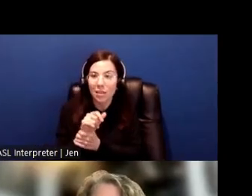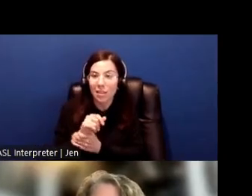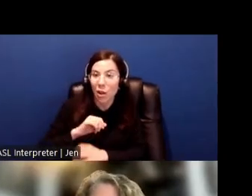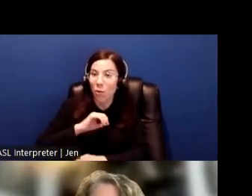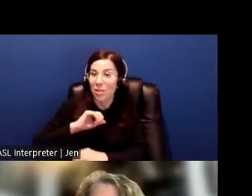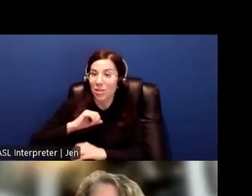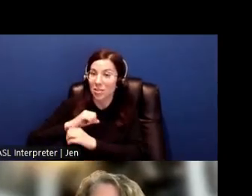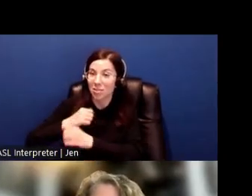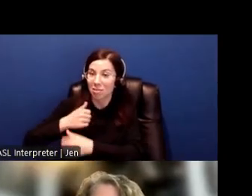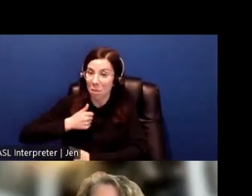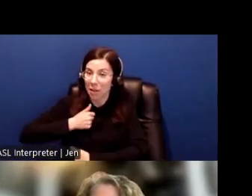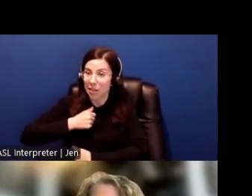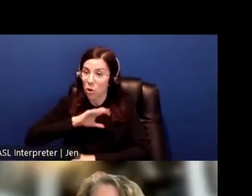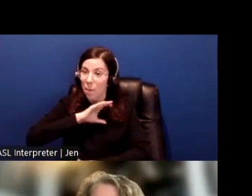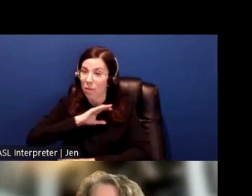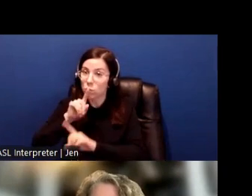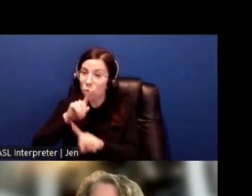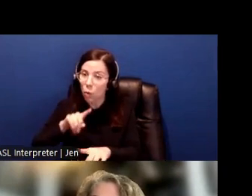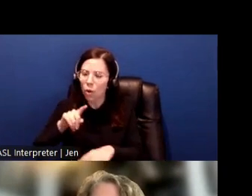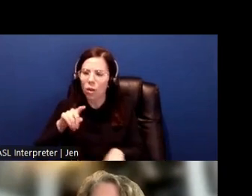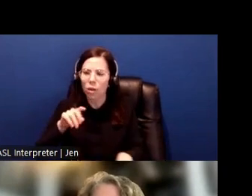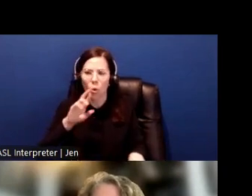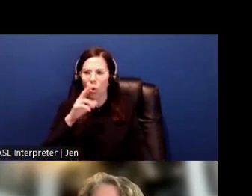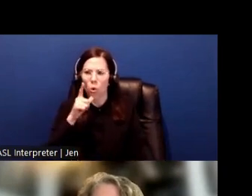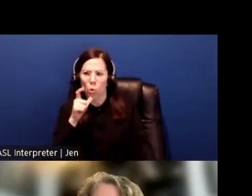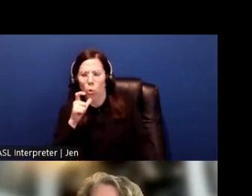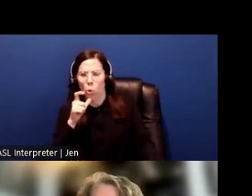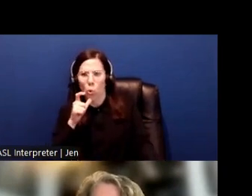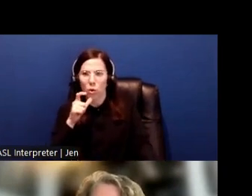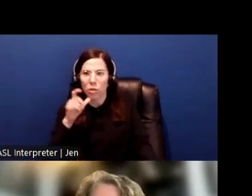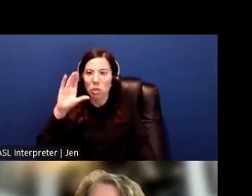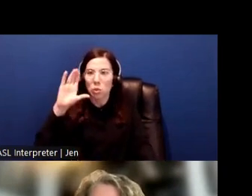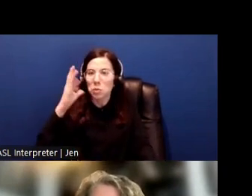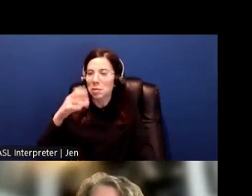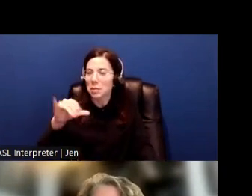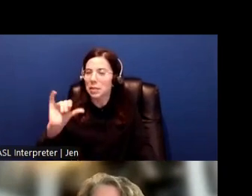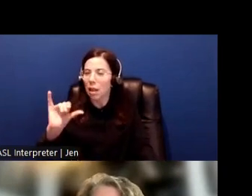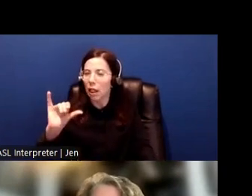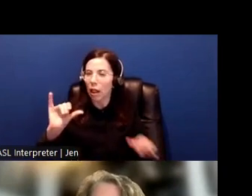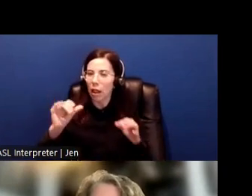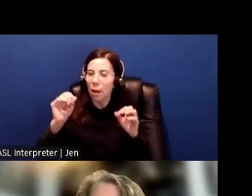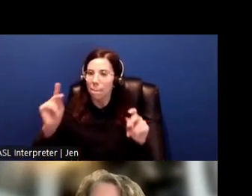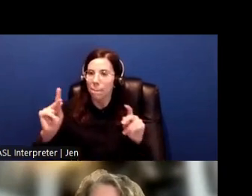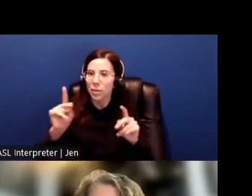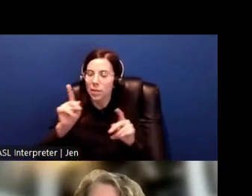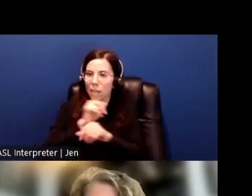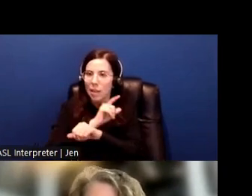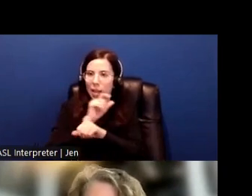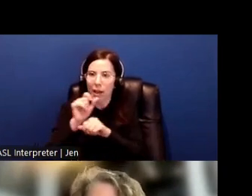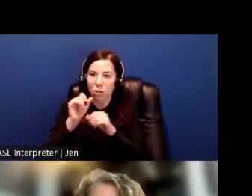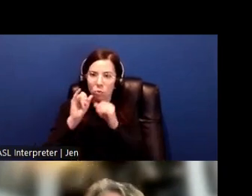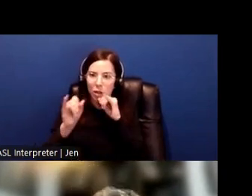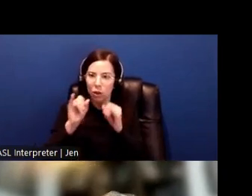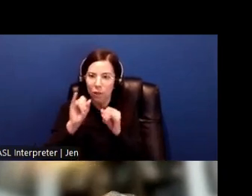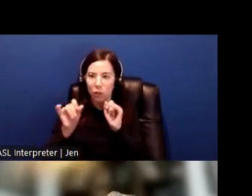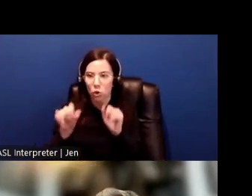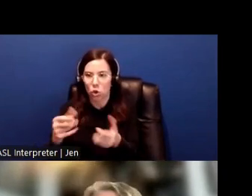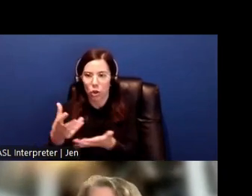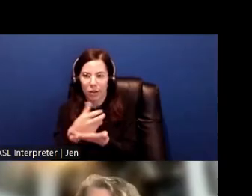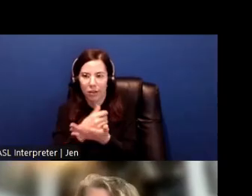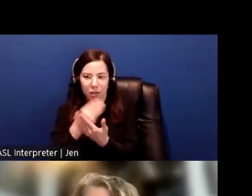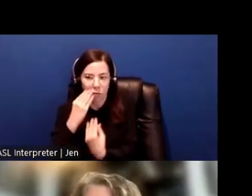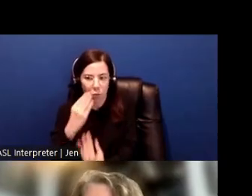police. So it looks like you still got a shot at the actual interview.